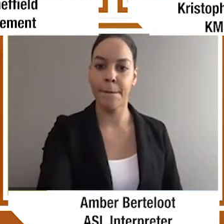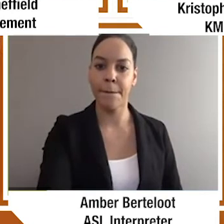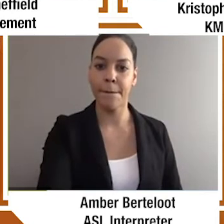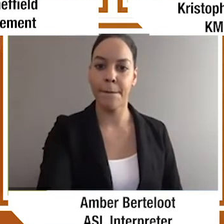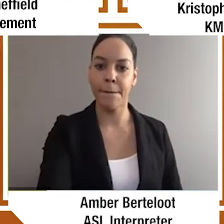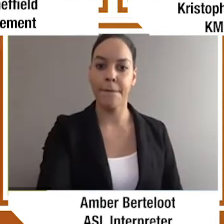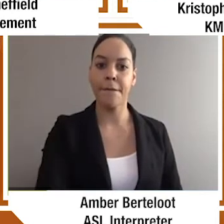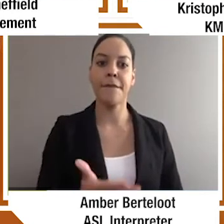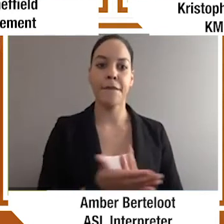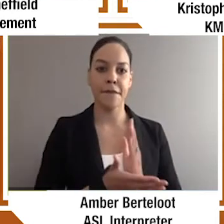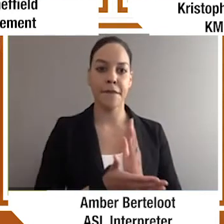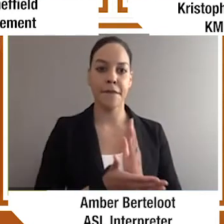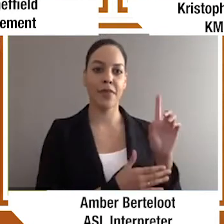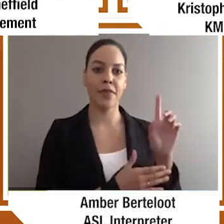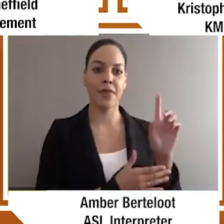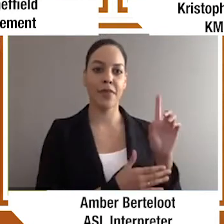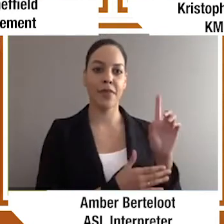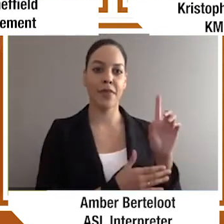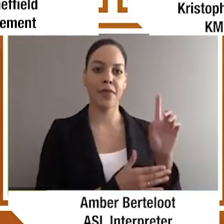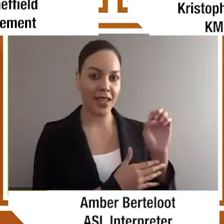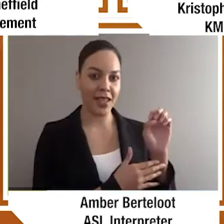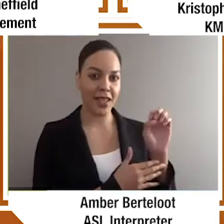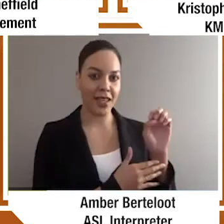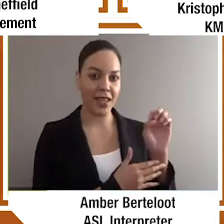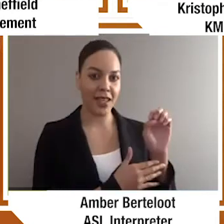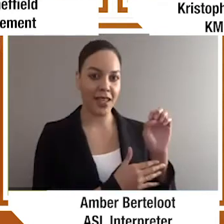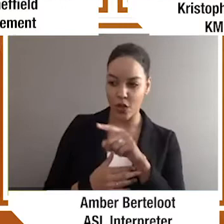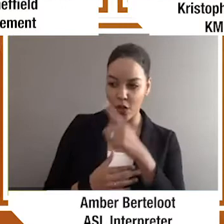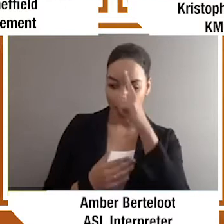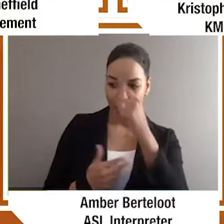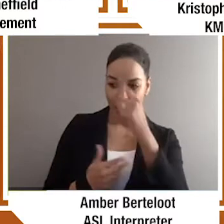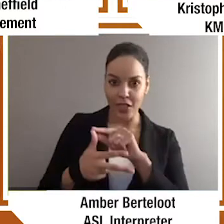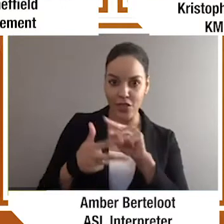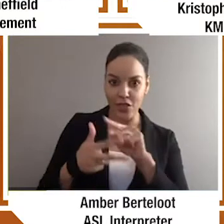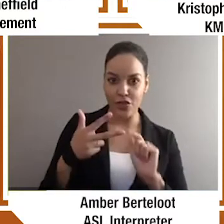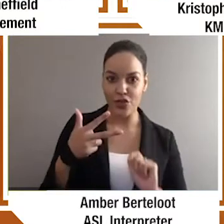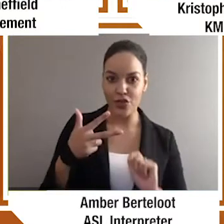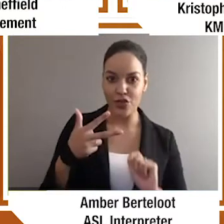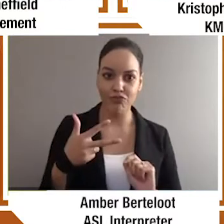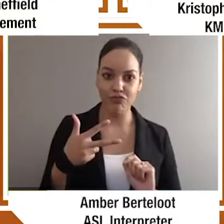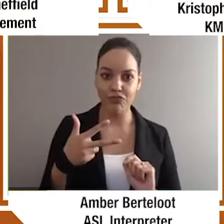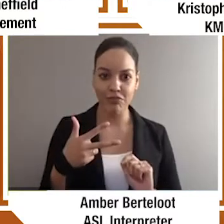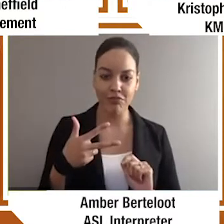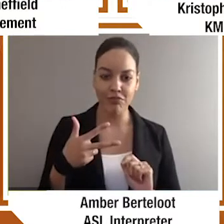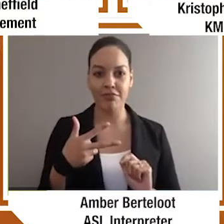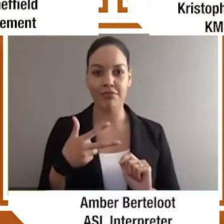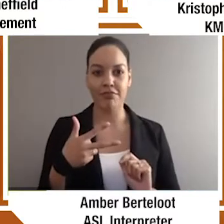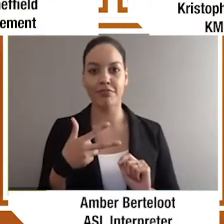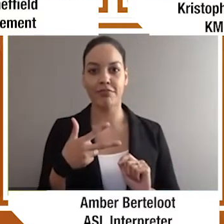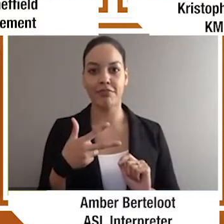All right, Denise, Francine, which one do you think is the lie? Molly Ringwald, network television, or speeding